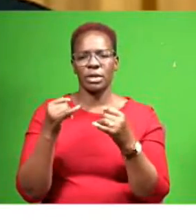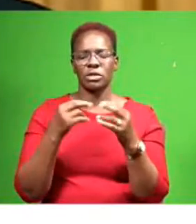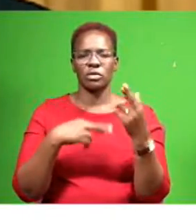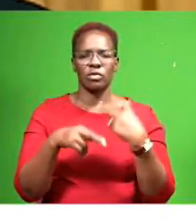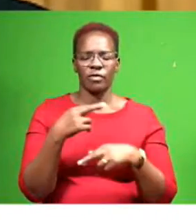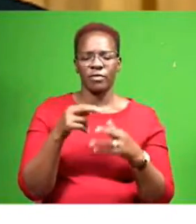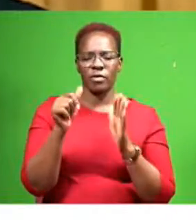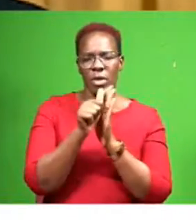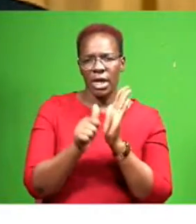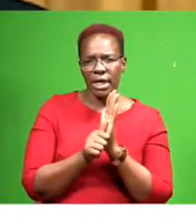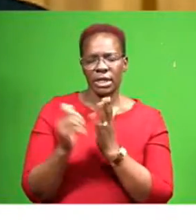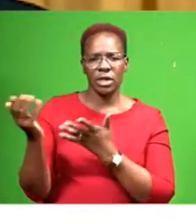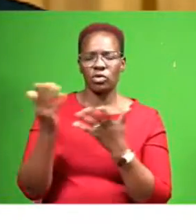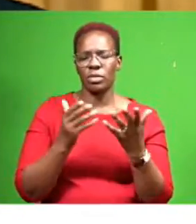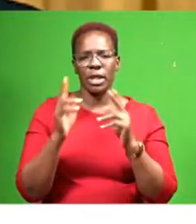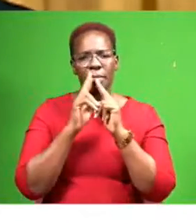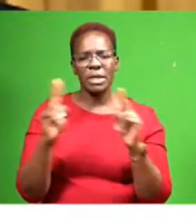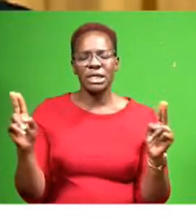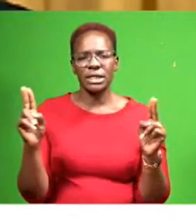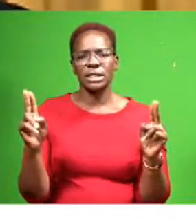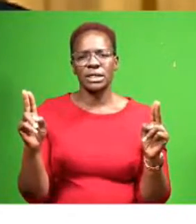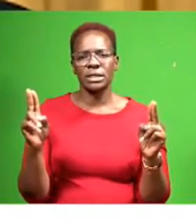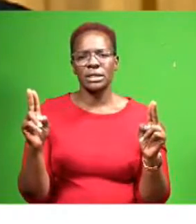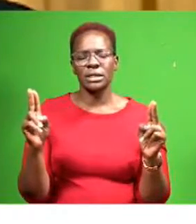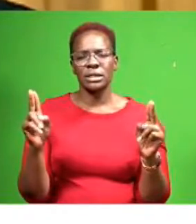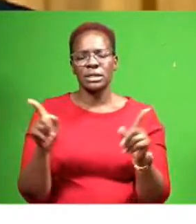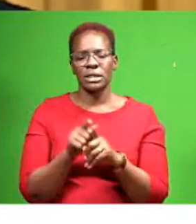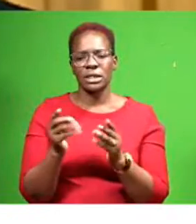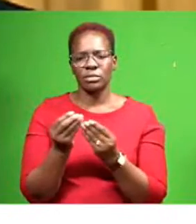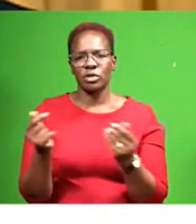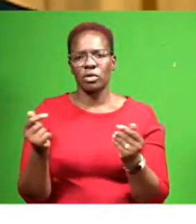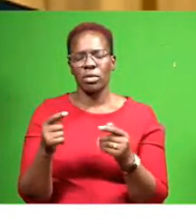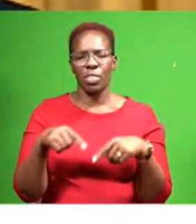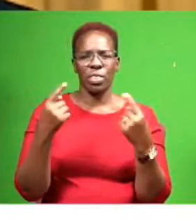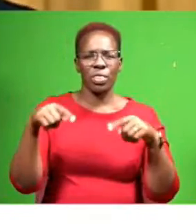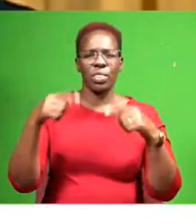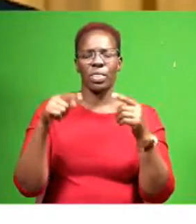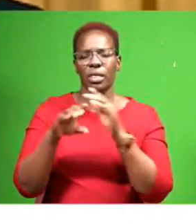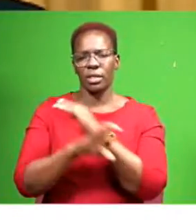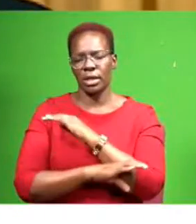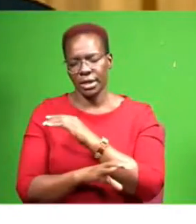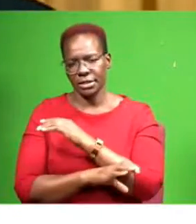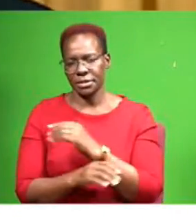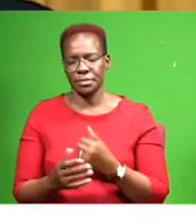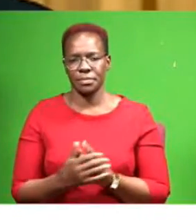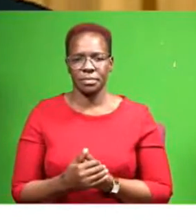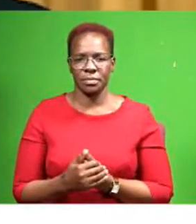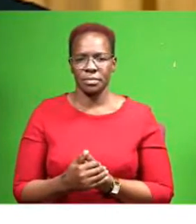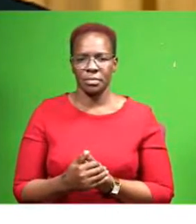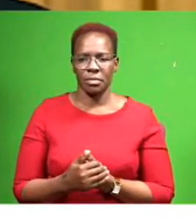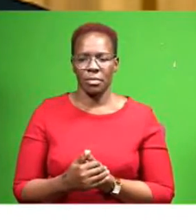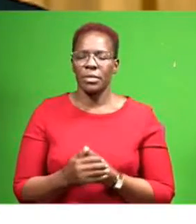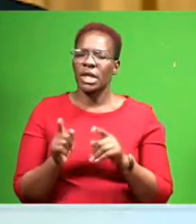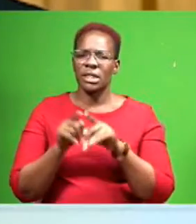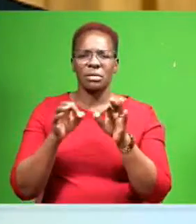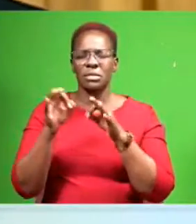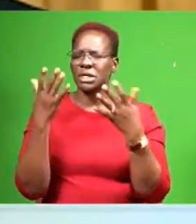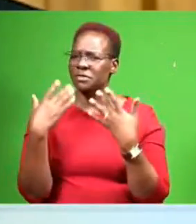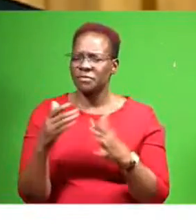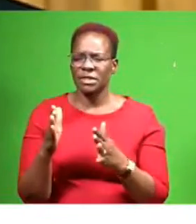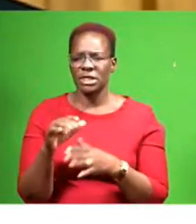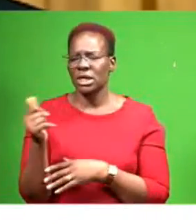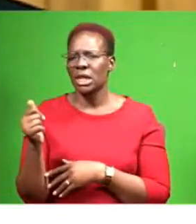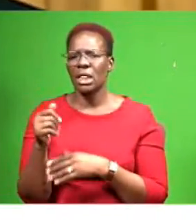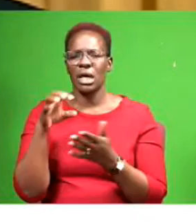agenda to bring peace and address the recurrent conflict in the country. As explained in the Kivuitu case, which